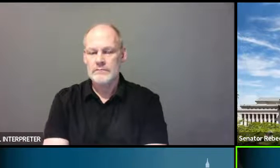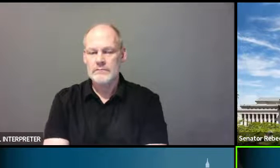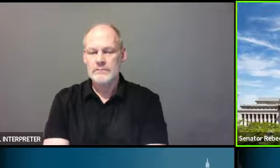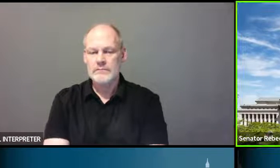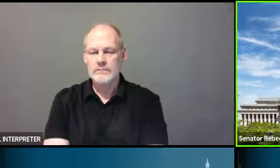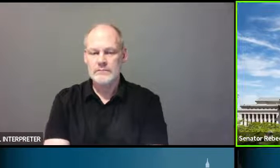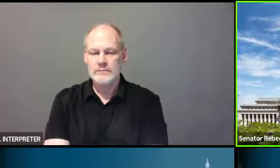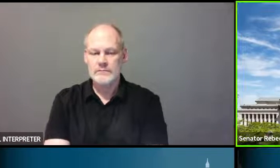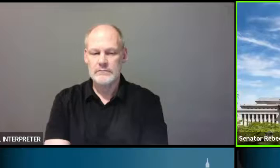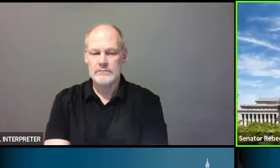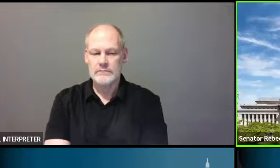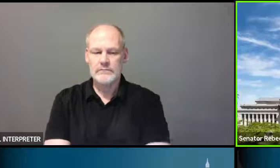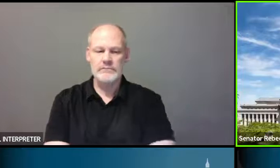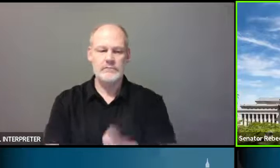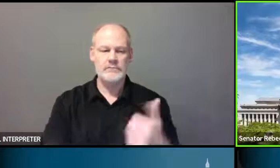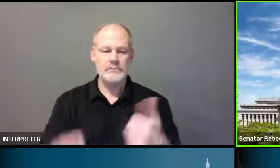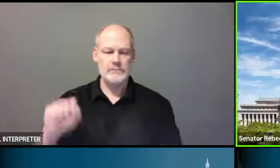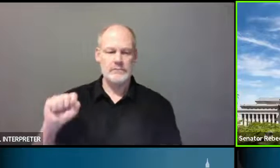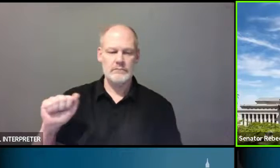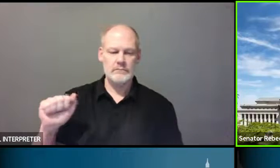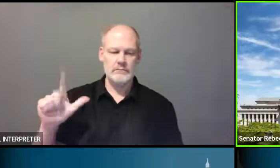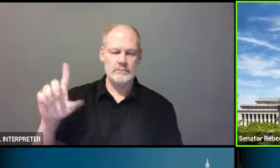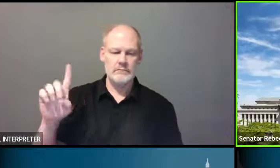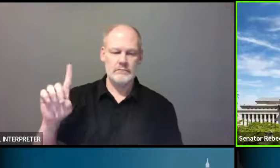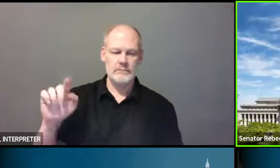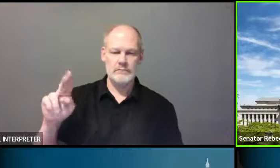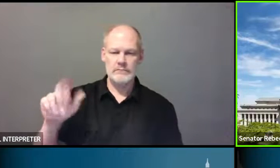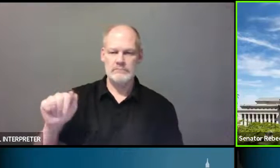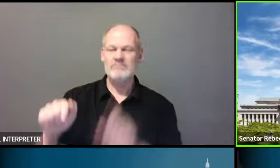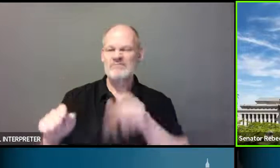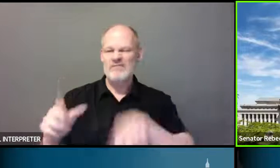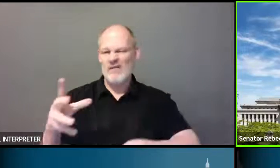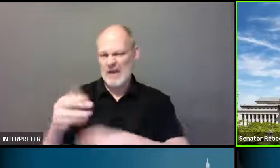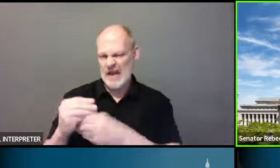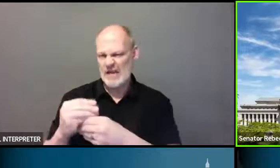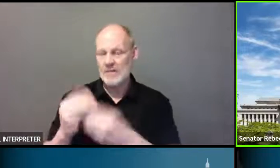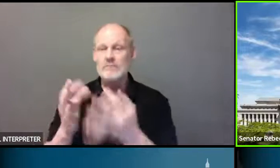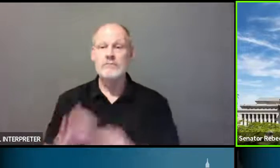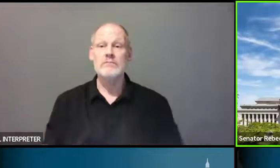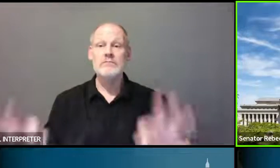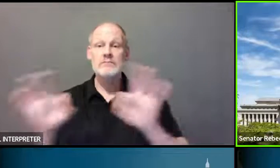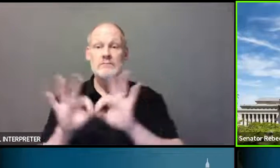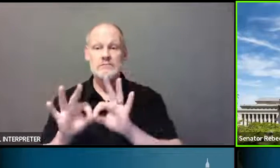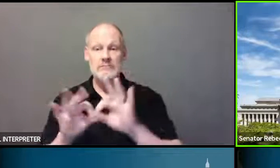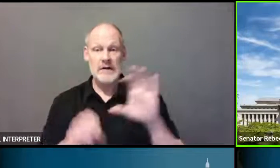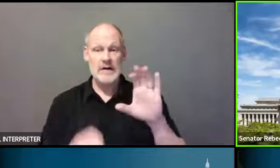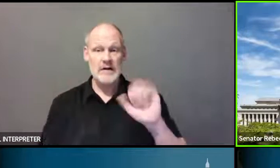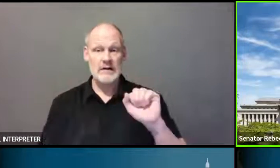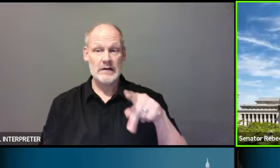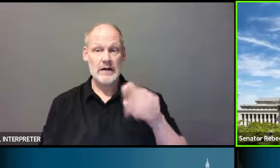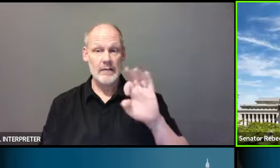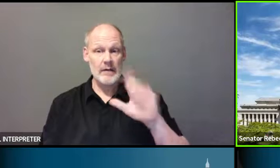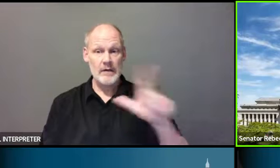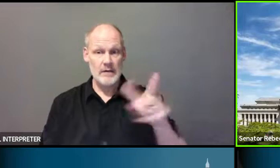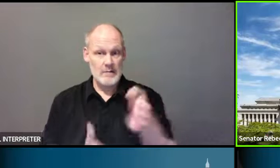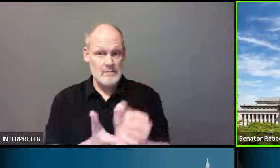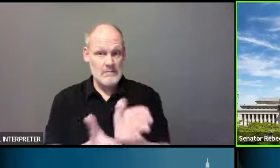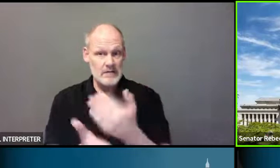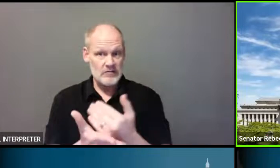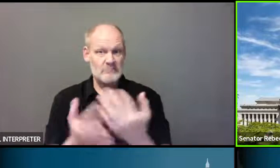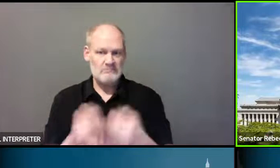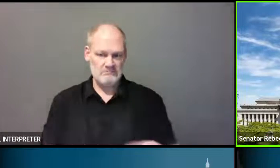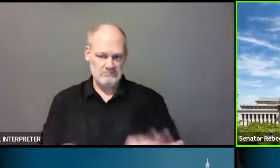Yeah, and I'll just add again, this is a place where capital budget is important. I mean, one of the projects that we have in the